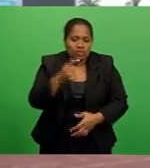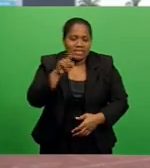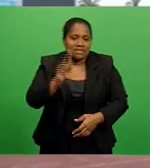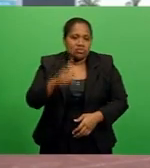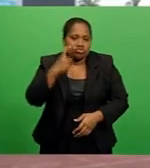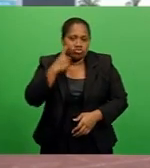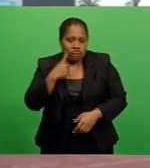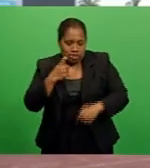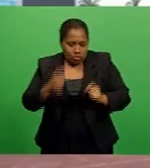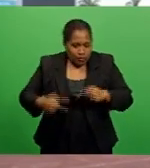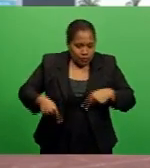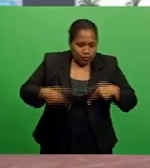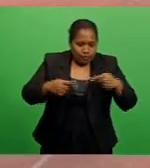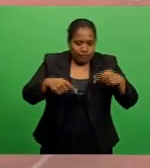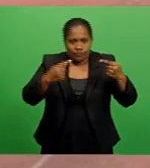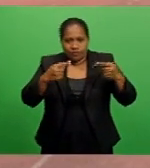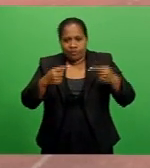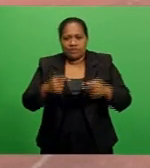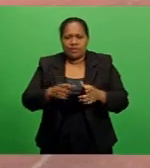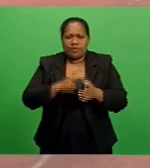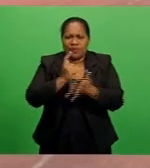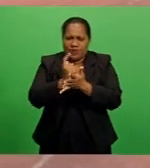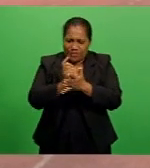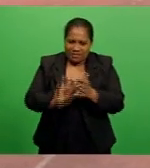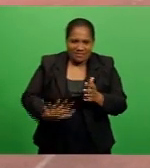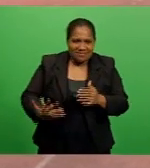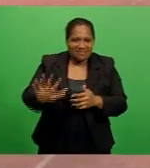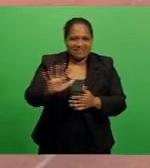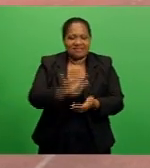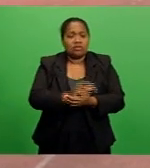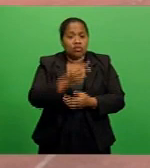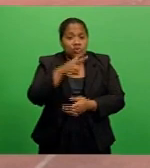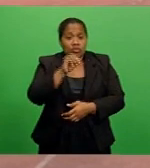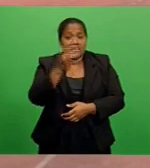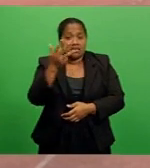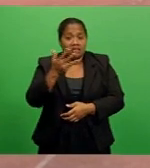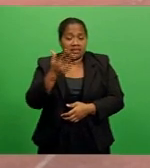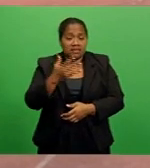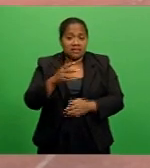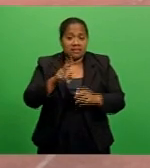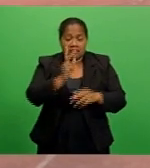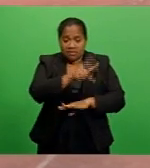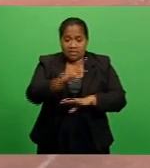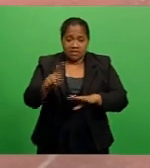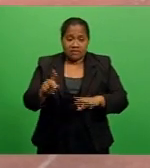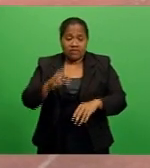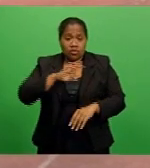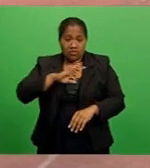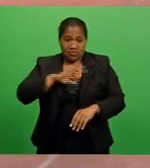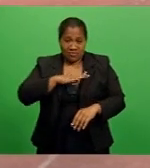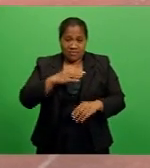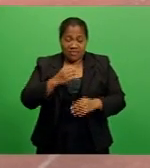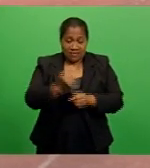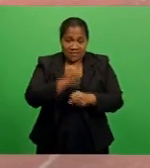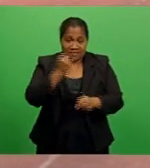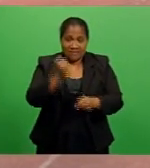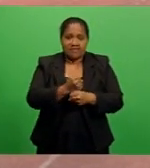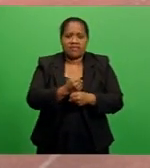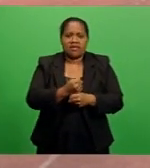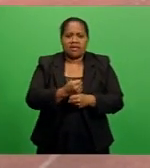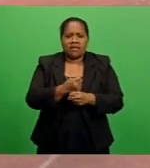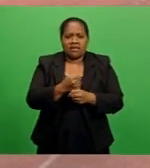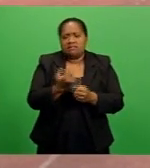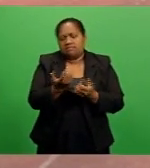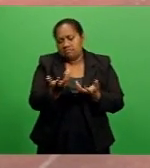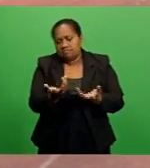lot of area permit meets. The 2019 Pacific Games gold medalist is determined to make it to the Olympic Games either